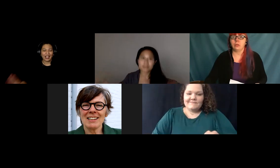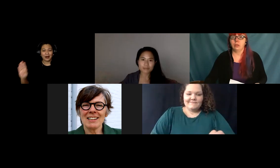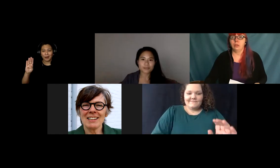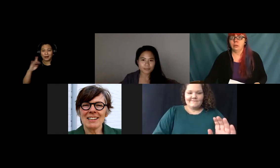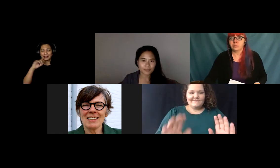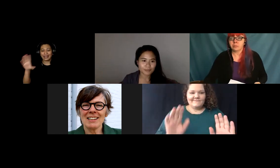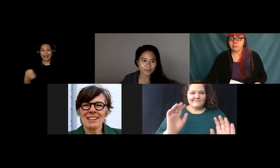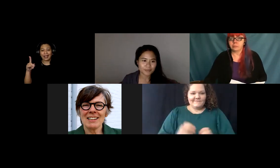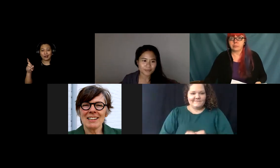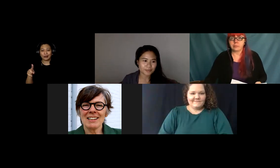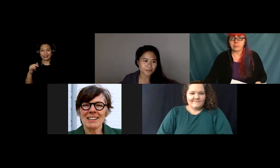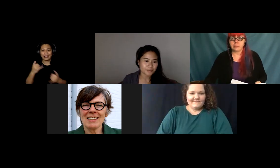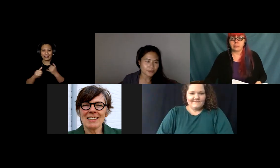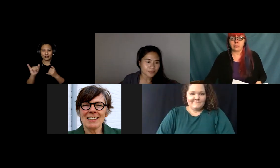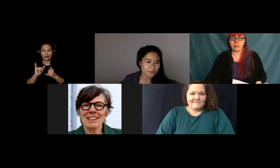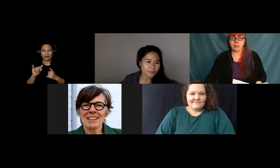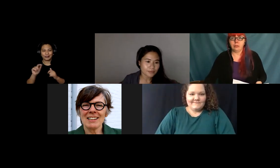Yeah.